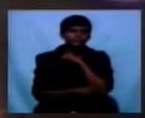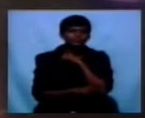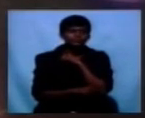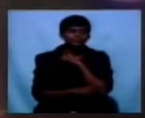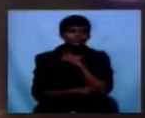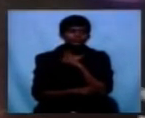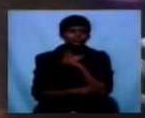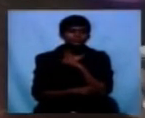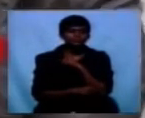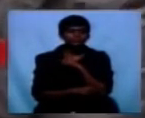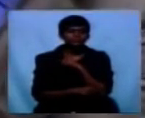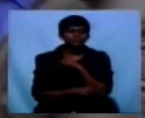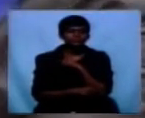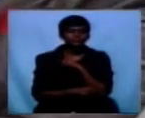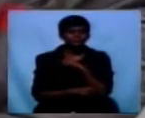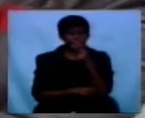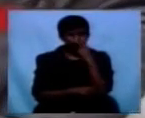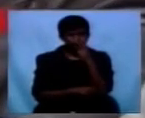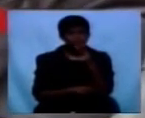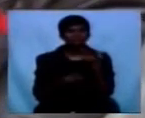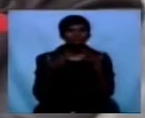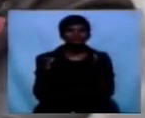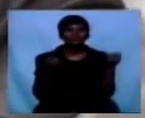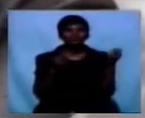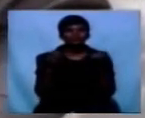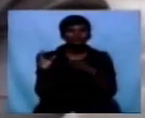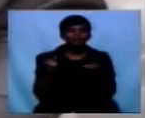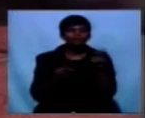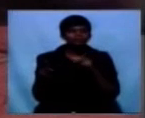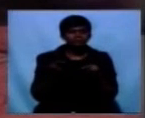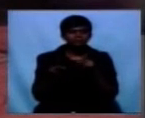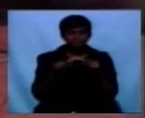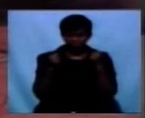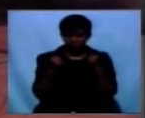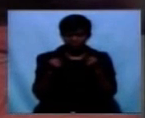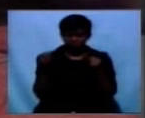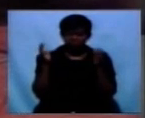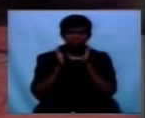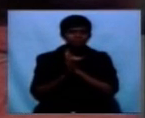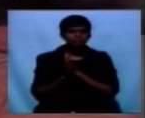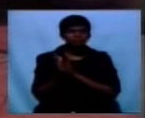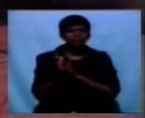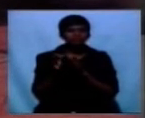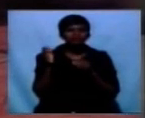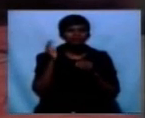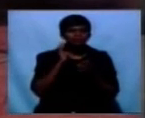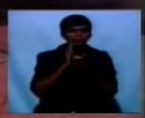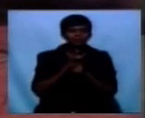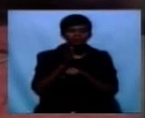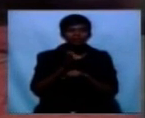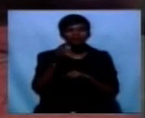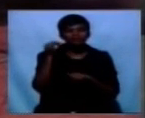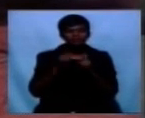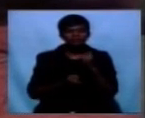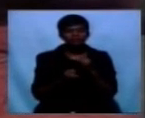for the camera? No. We've seen that before. I can tell you. So many officials. Unfortunately. You speak strongly in the camera. Unfortunately. And afterwards, 2 months, 3 months